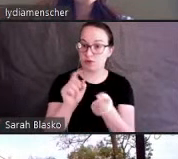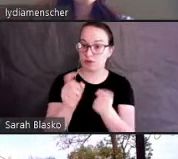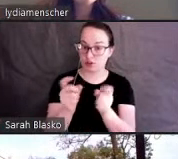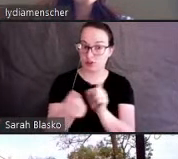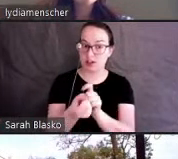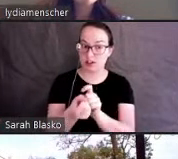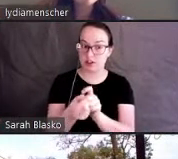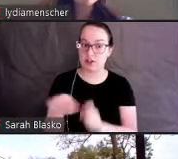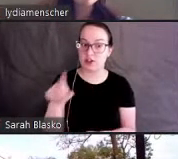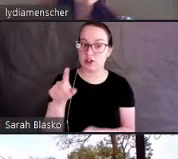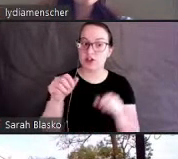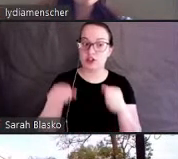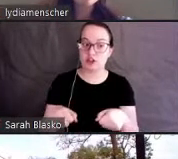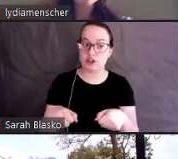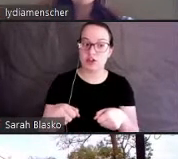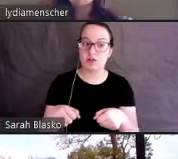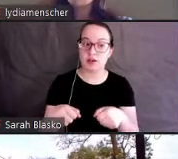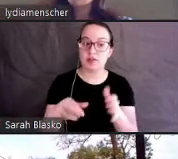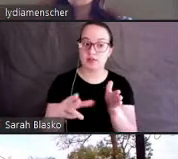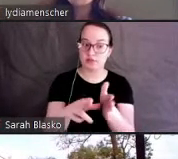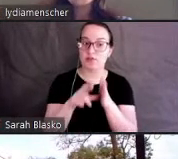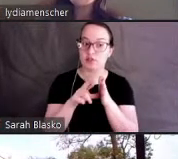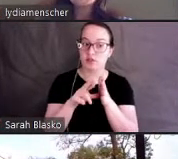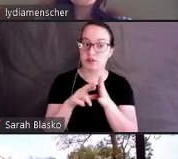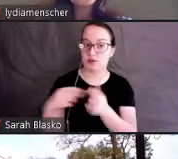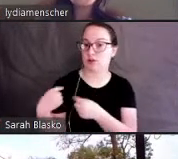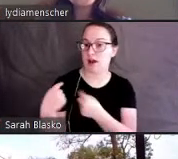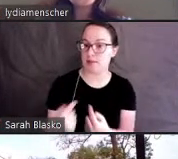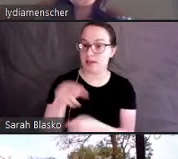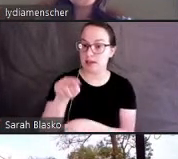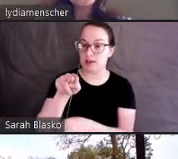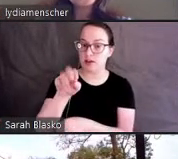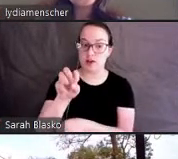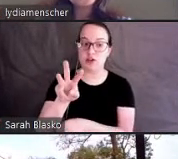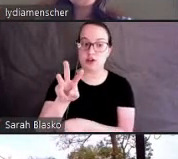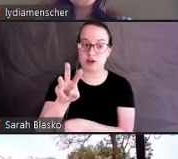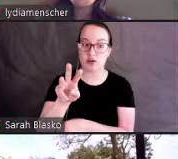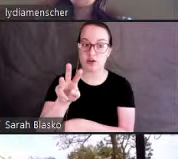which that night, as Kathy said, is our congregation devotional.